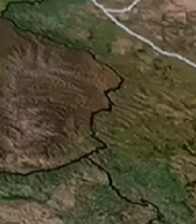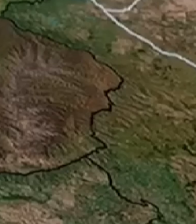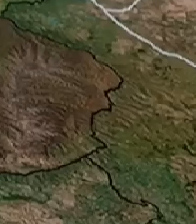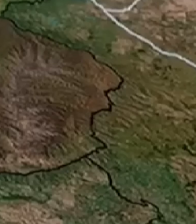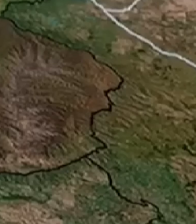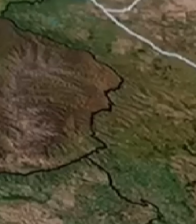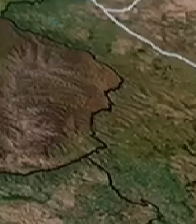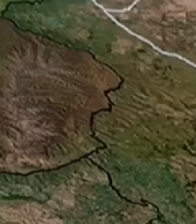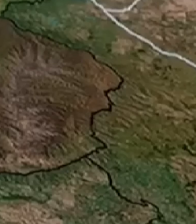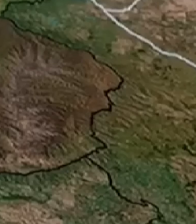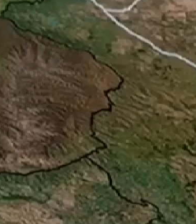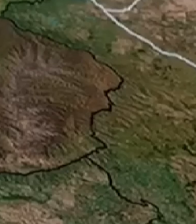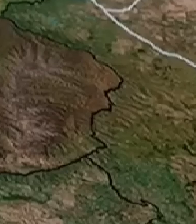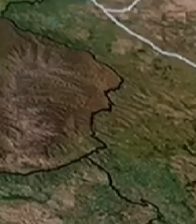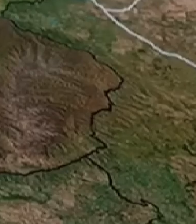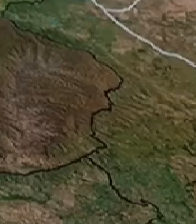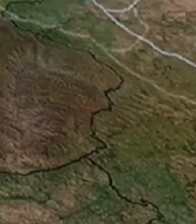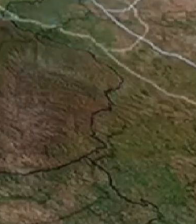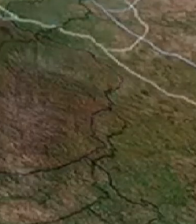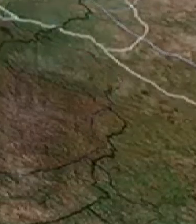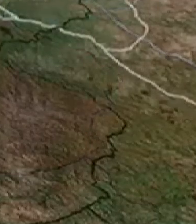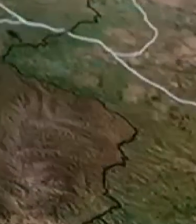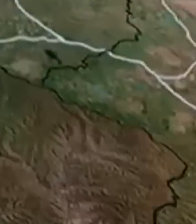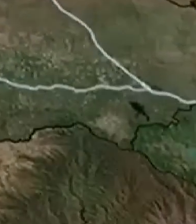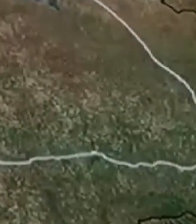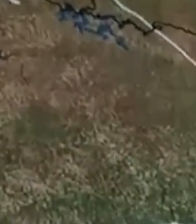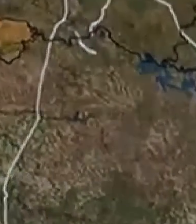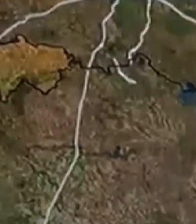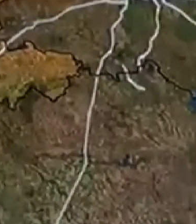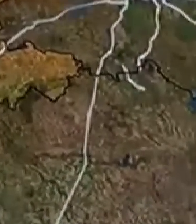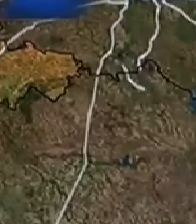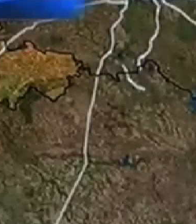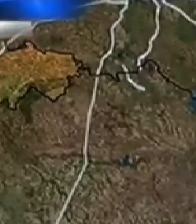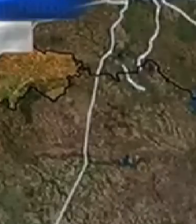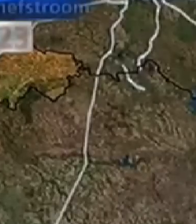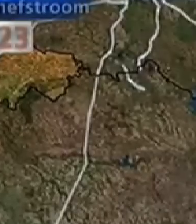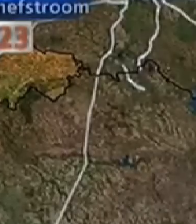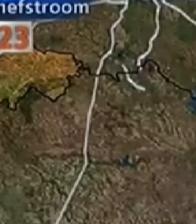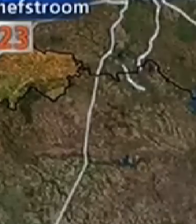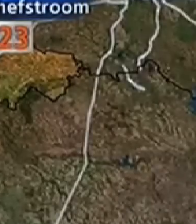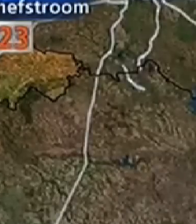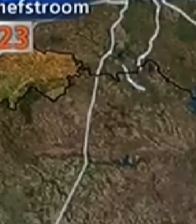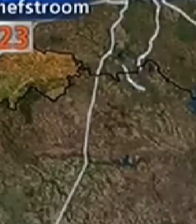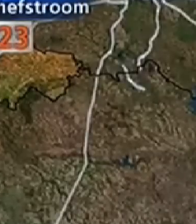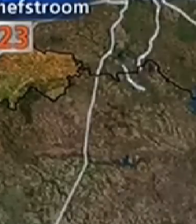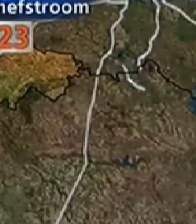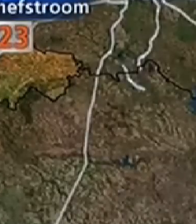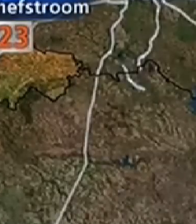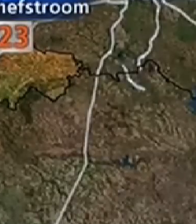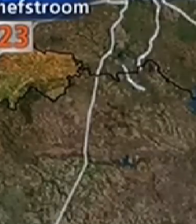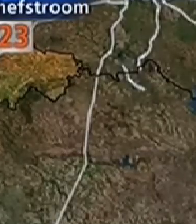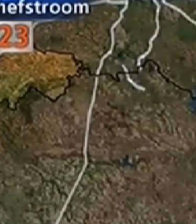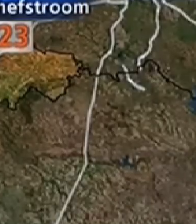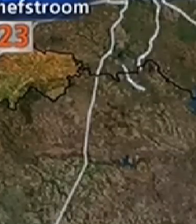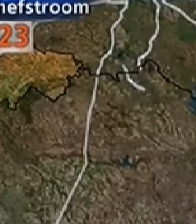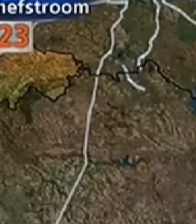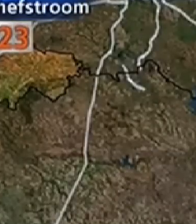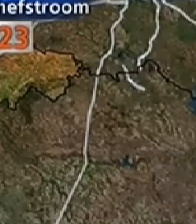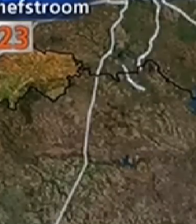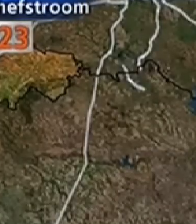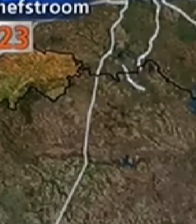itsedeng a duma hosane ha re shebile hona ka haro Frankfurt le hona ka Bethlehem di gradi tla di hole ho fitlhele fela ho mashome a mabedi a mtse